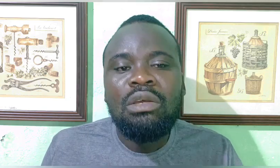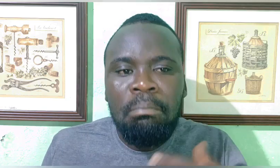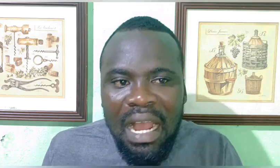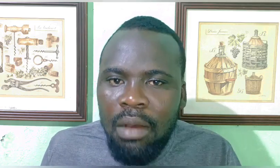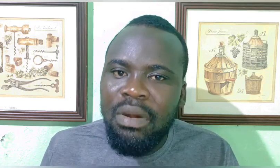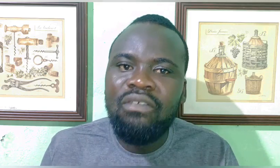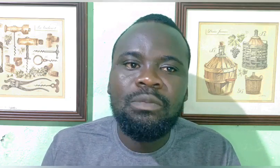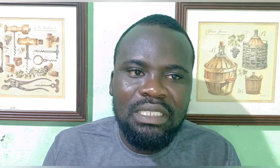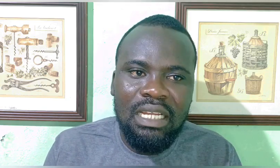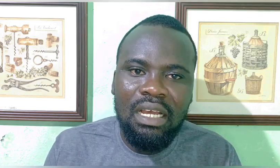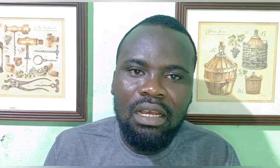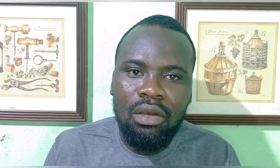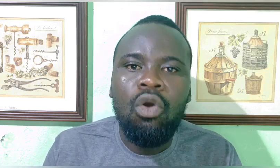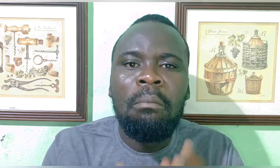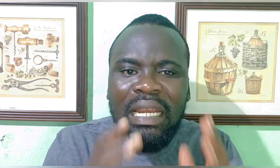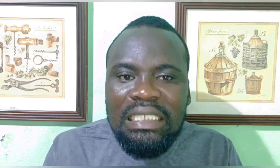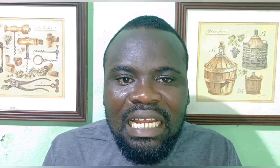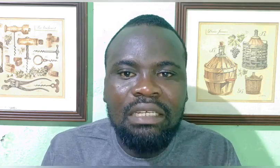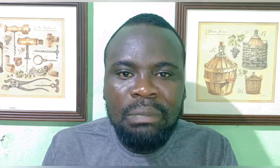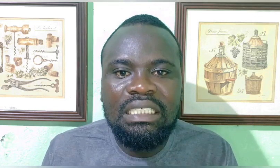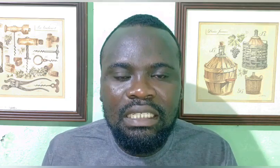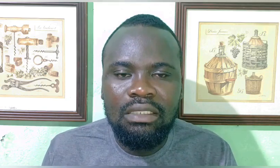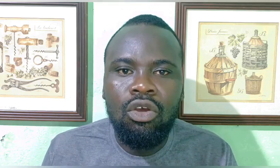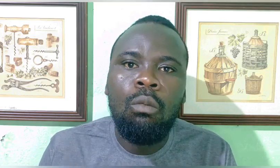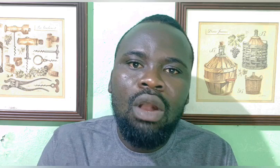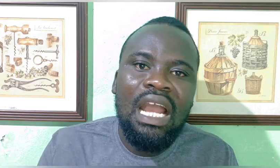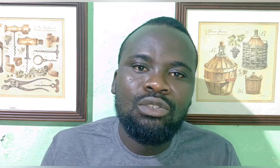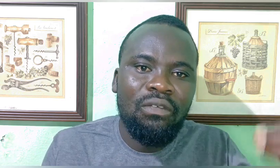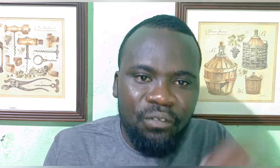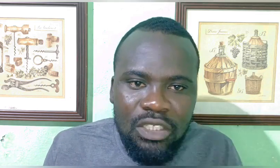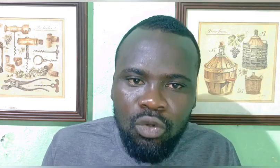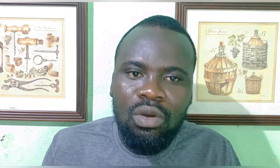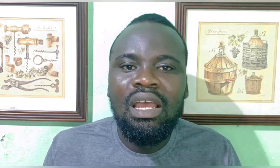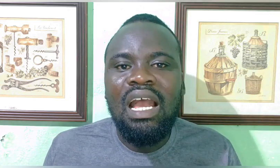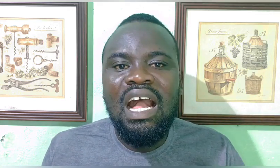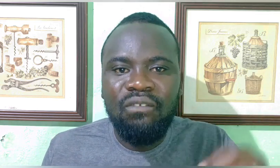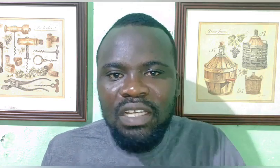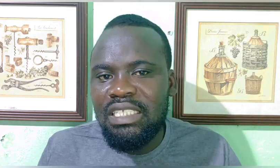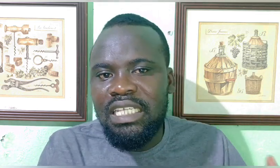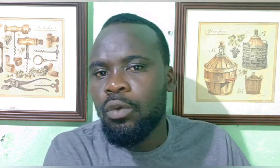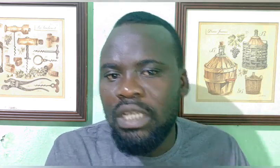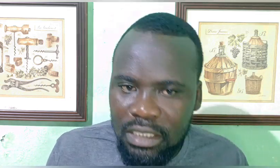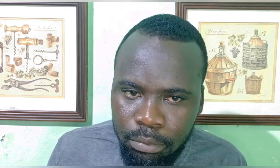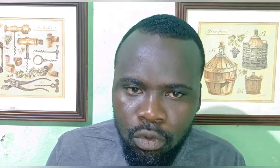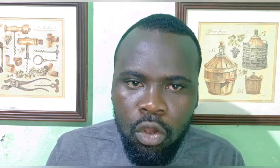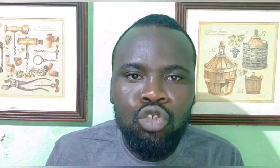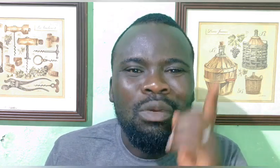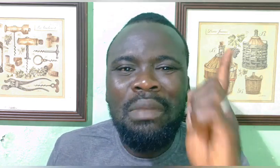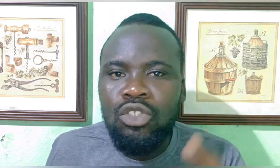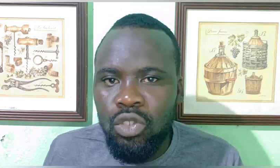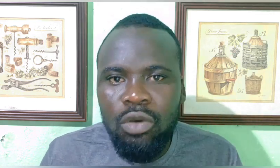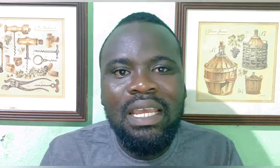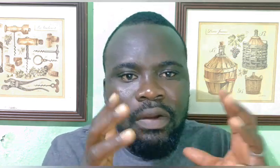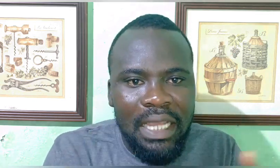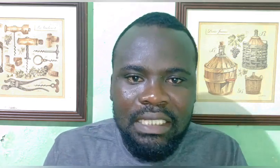but all the ma private person or managing as a business or what kind to affect or no affect the shareholders. So we